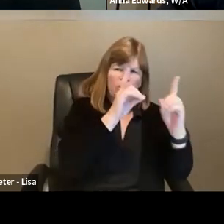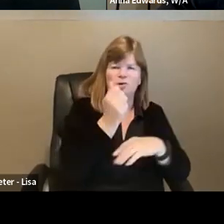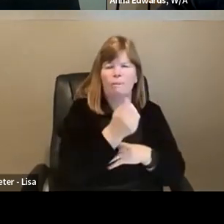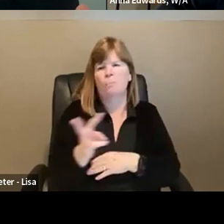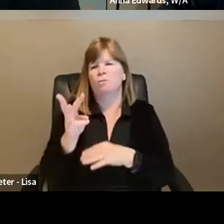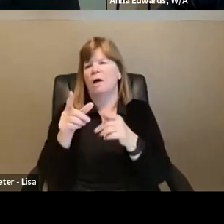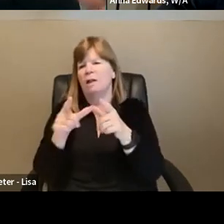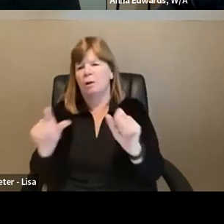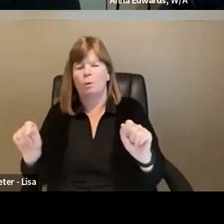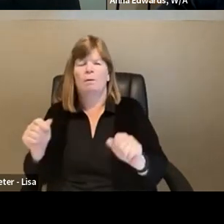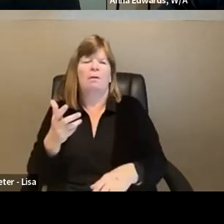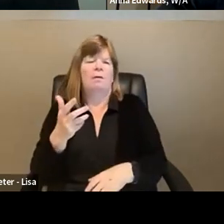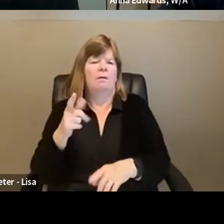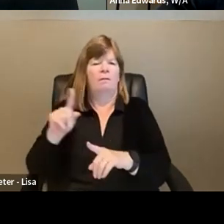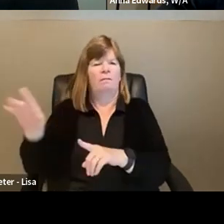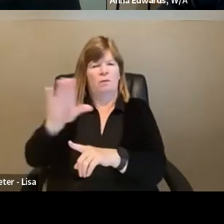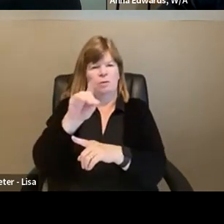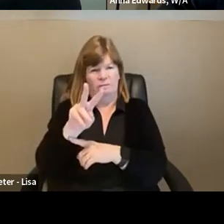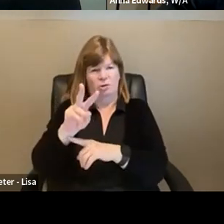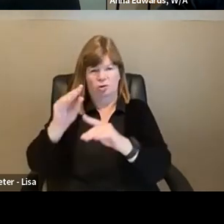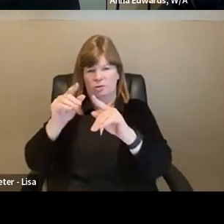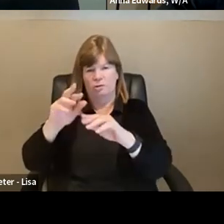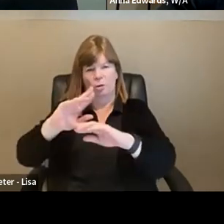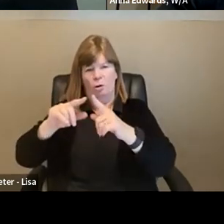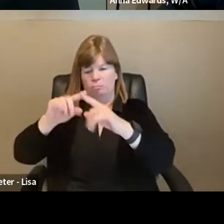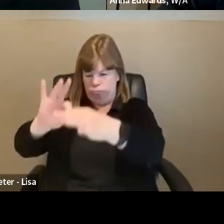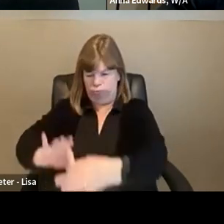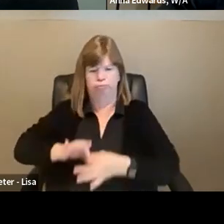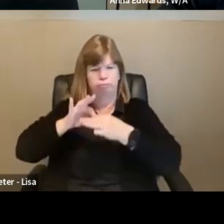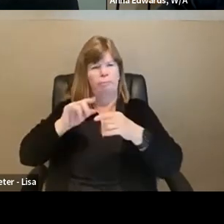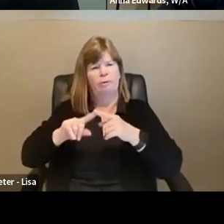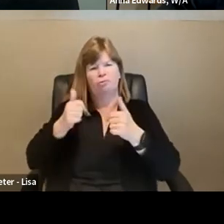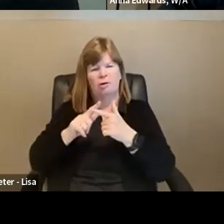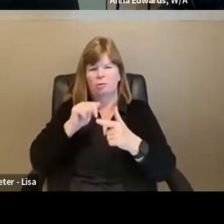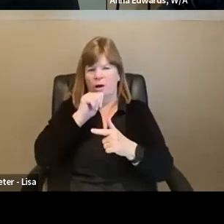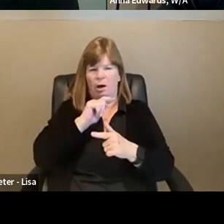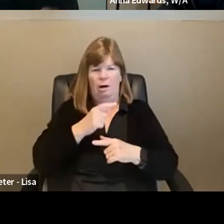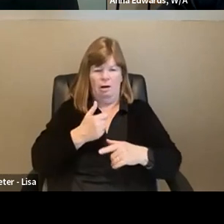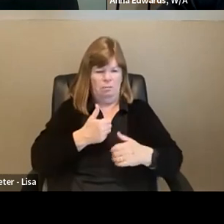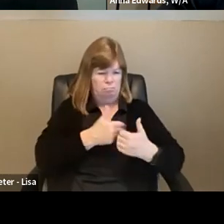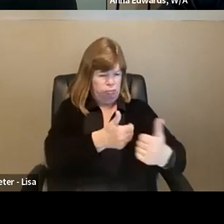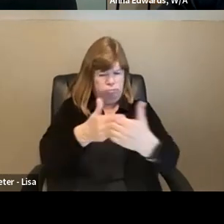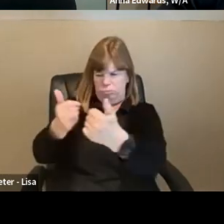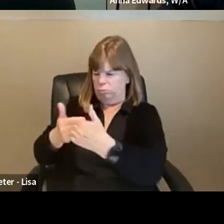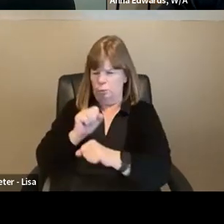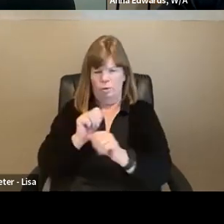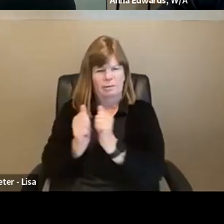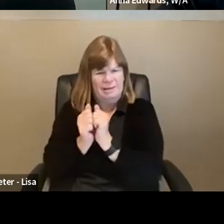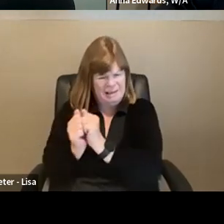Those divisions report up to me, but we have really tried to de-silo our work and really approach it as a